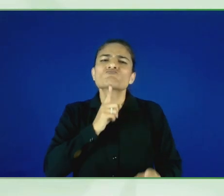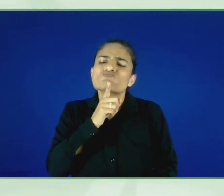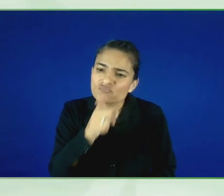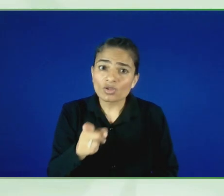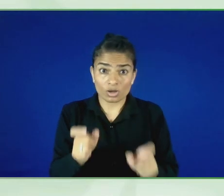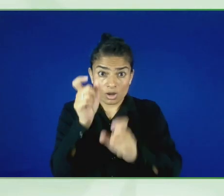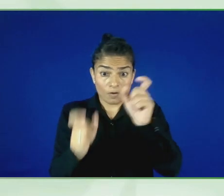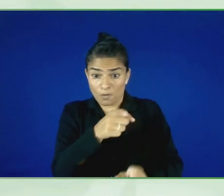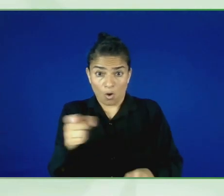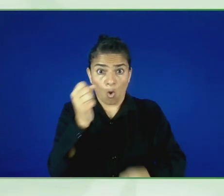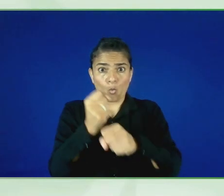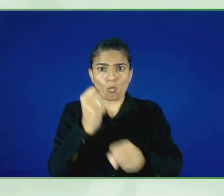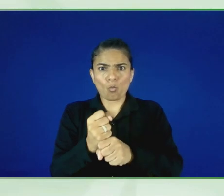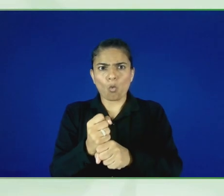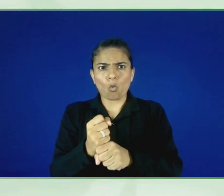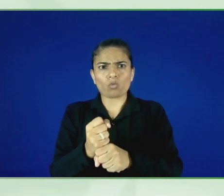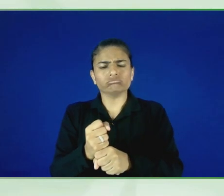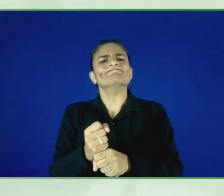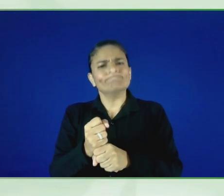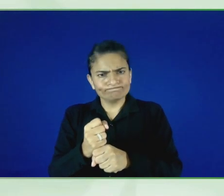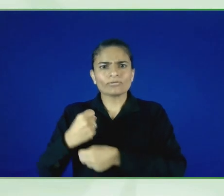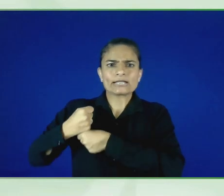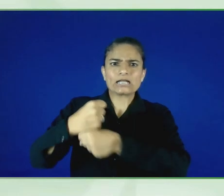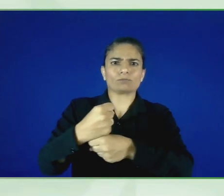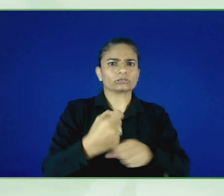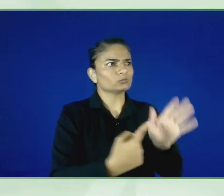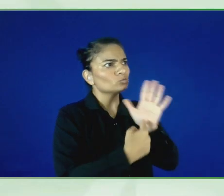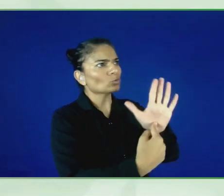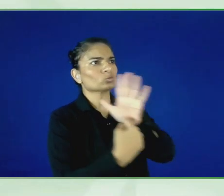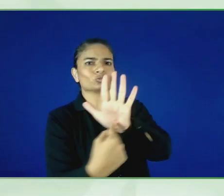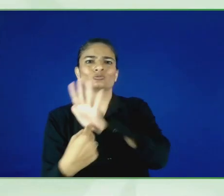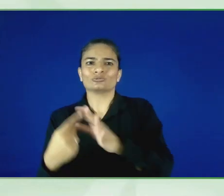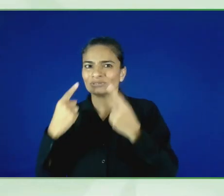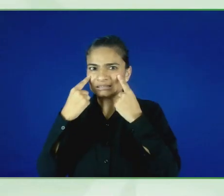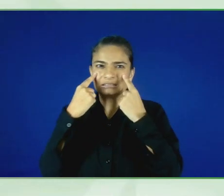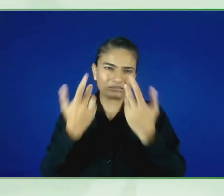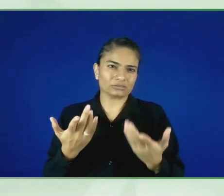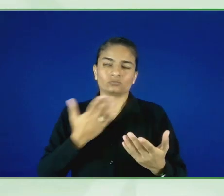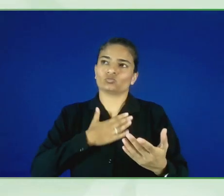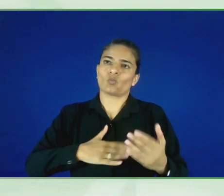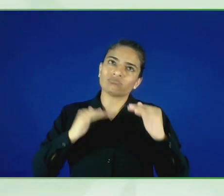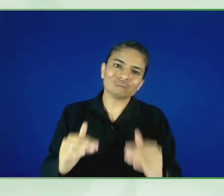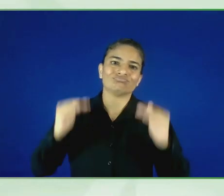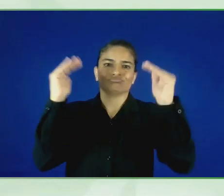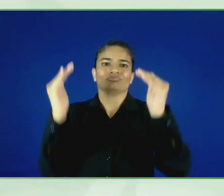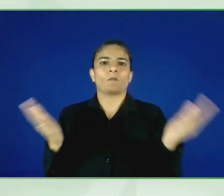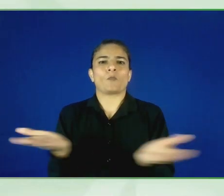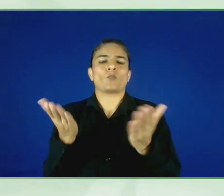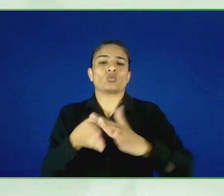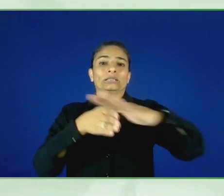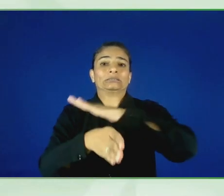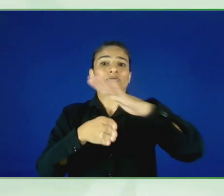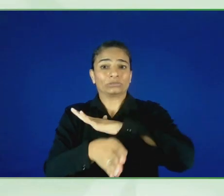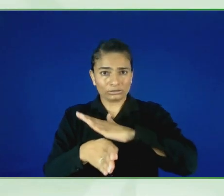really promote through accessibility, actually belonging and equity, ensuring that there's access to